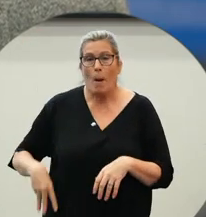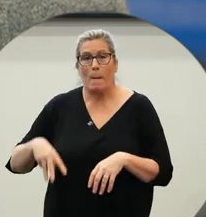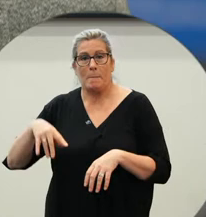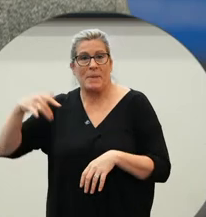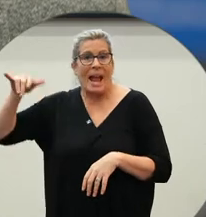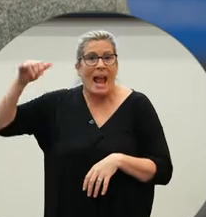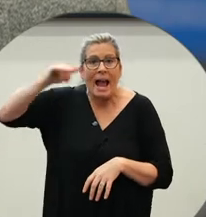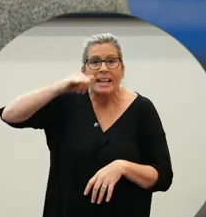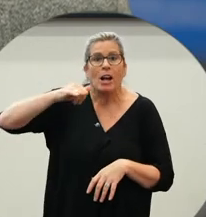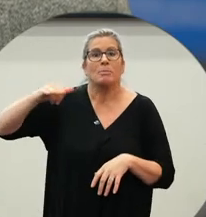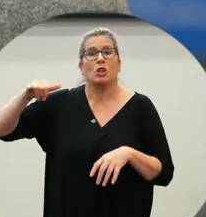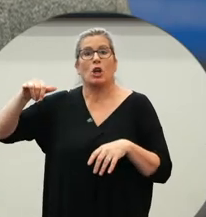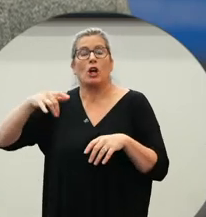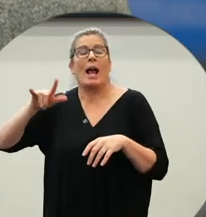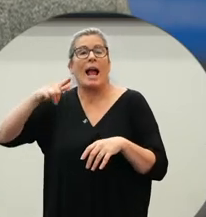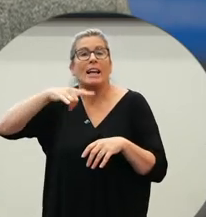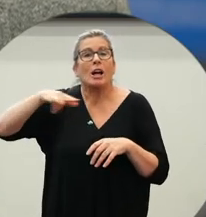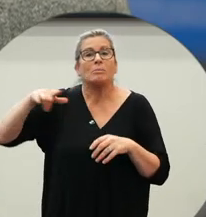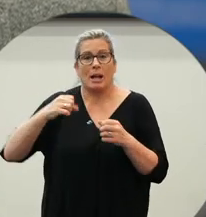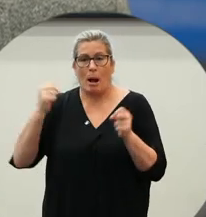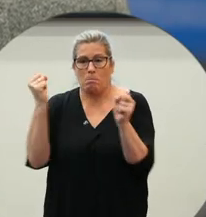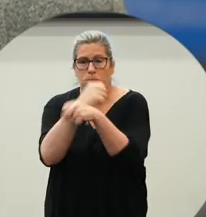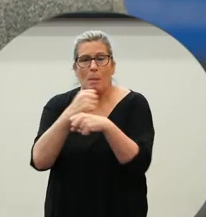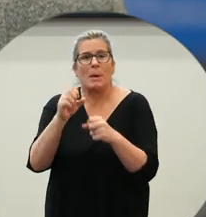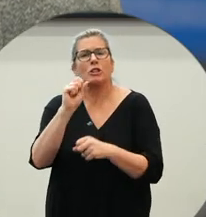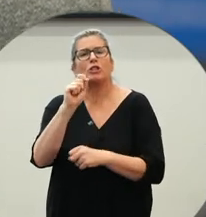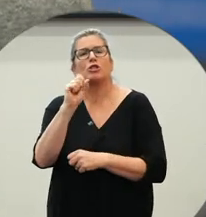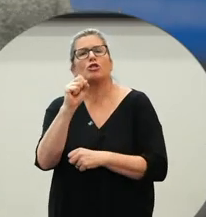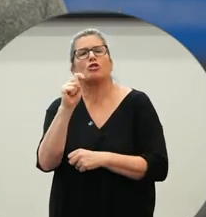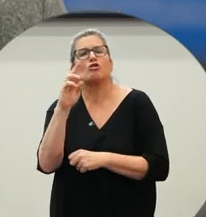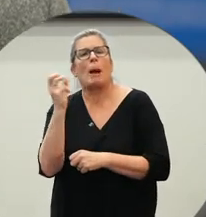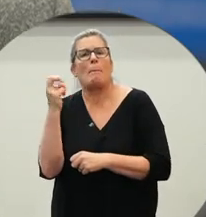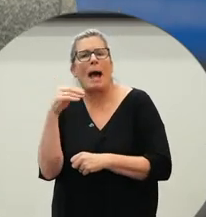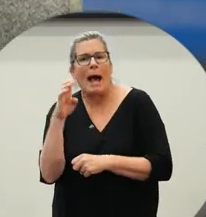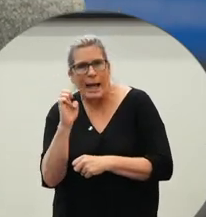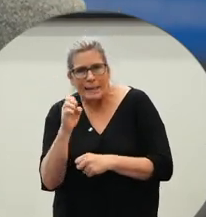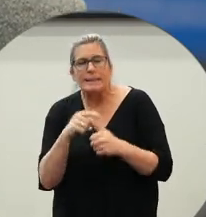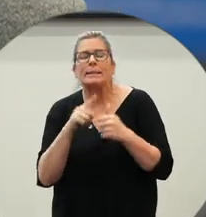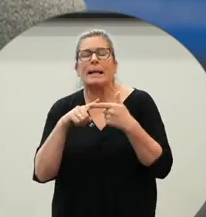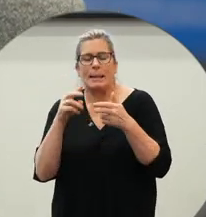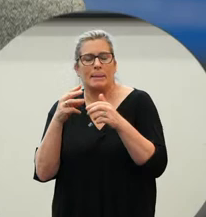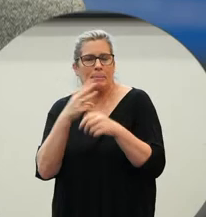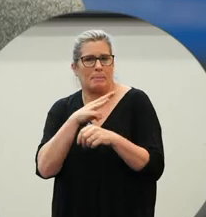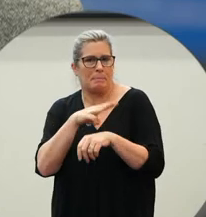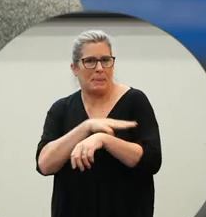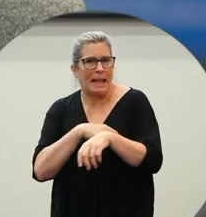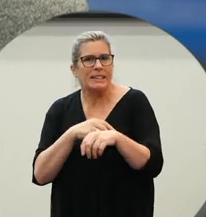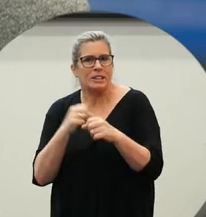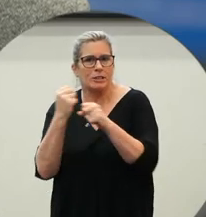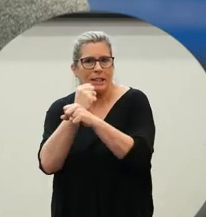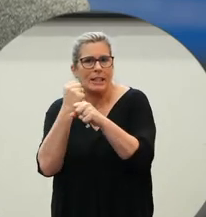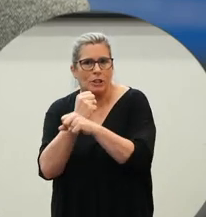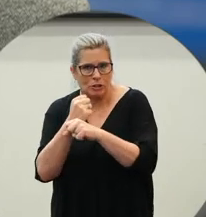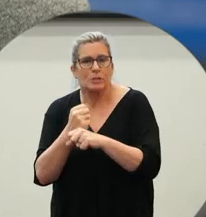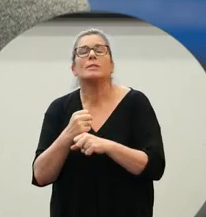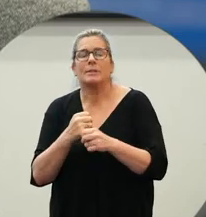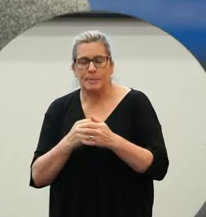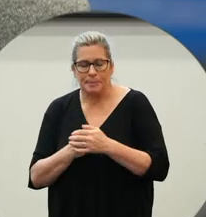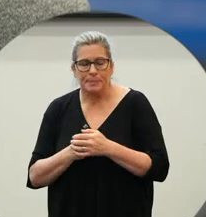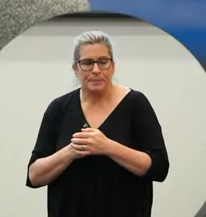bombing Strabane police and army barracks from above with these bombs that were in milk churns.